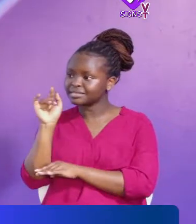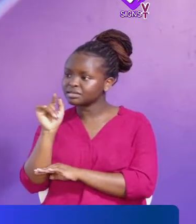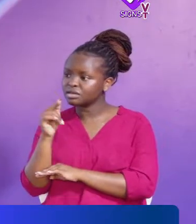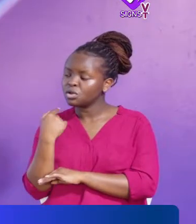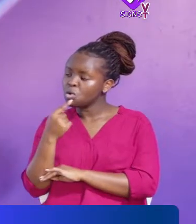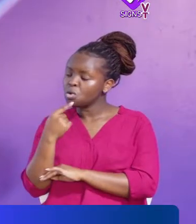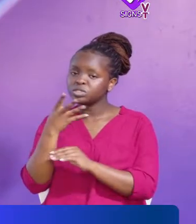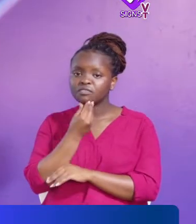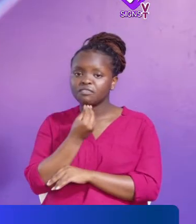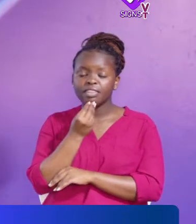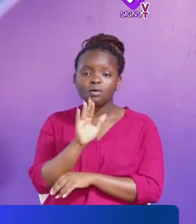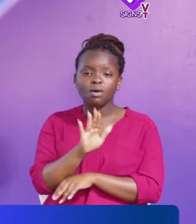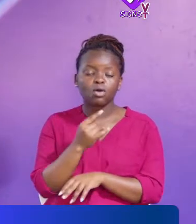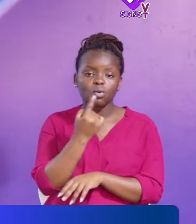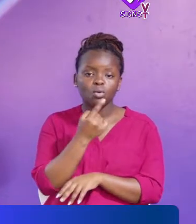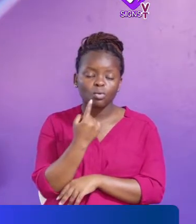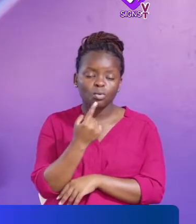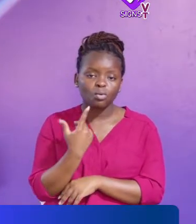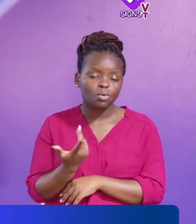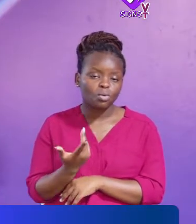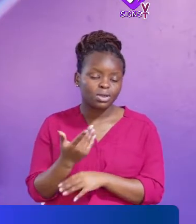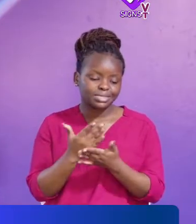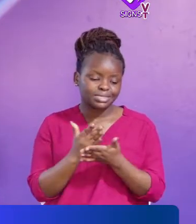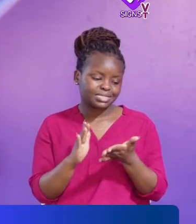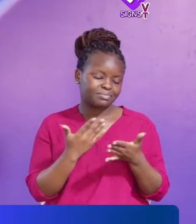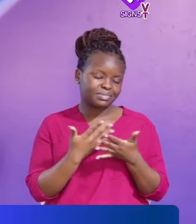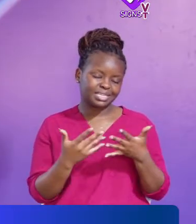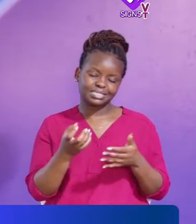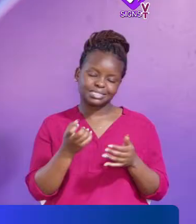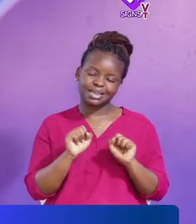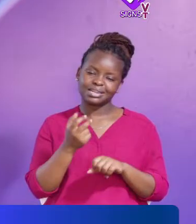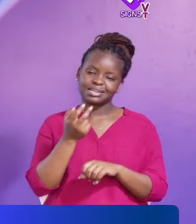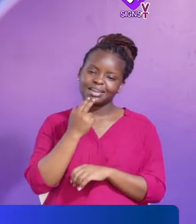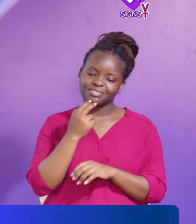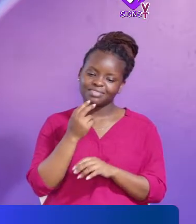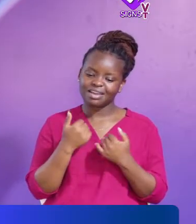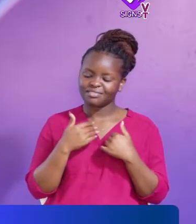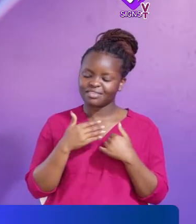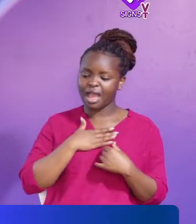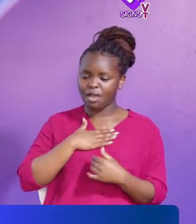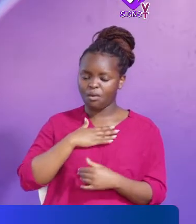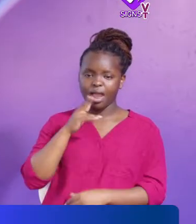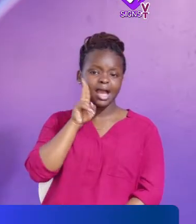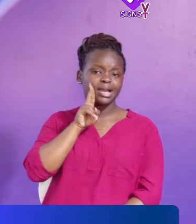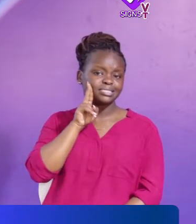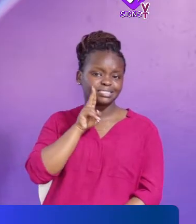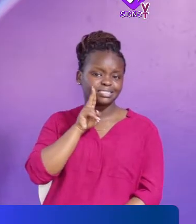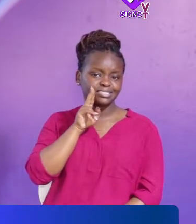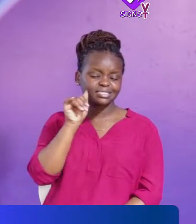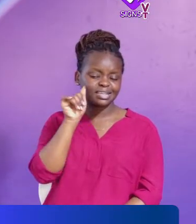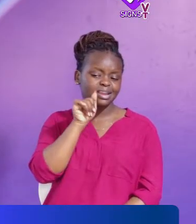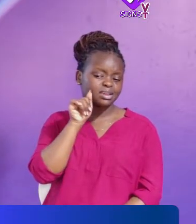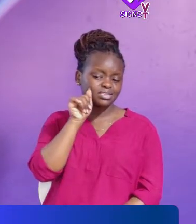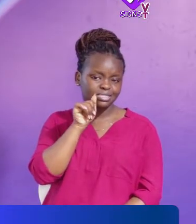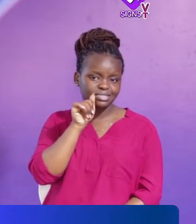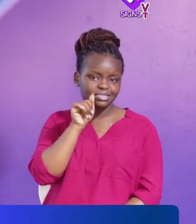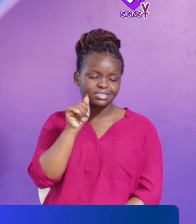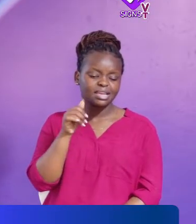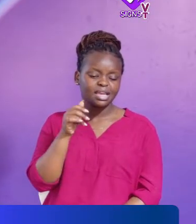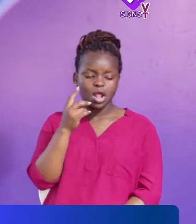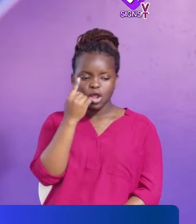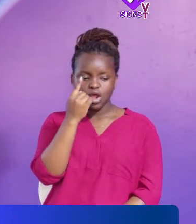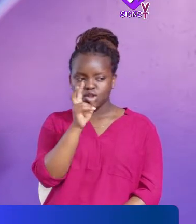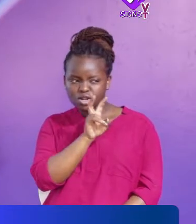understand? There are some things which are laughable. And our aunties only needed to look at the nose and they're like... Yeah.